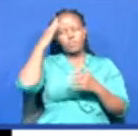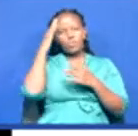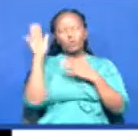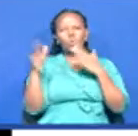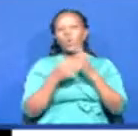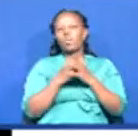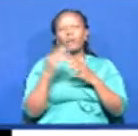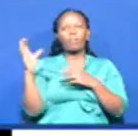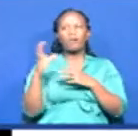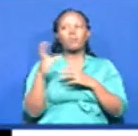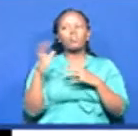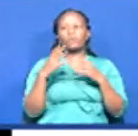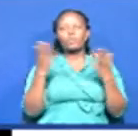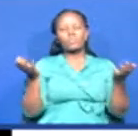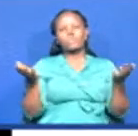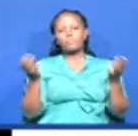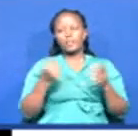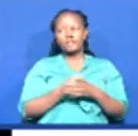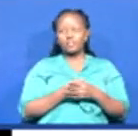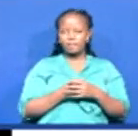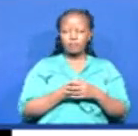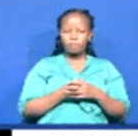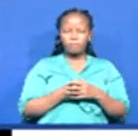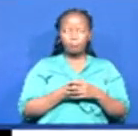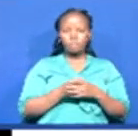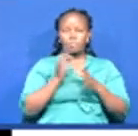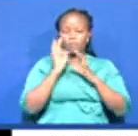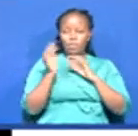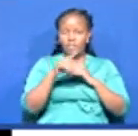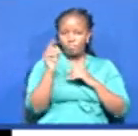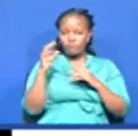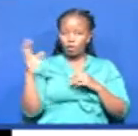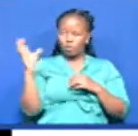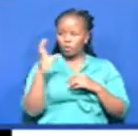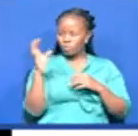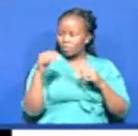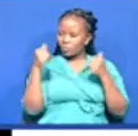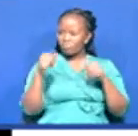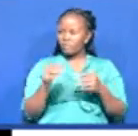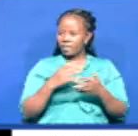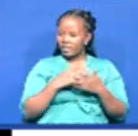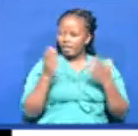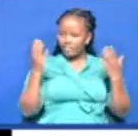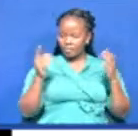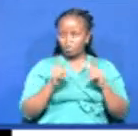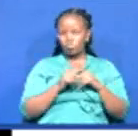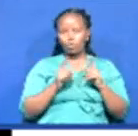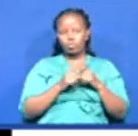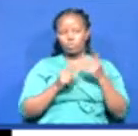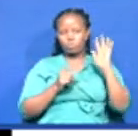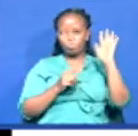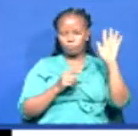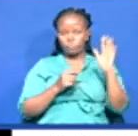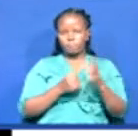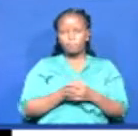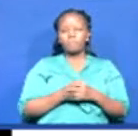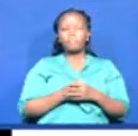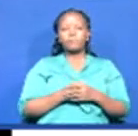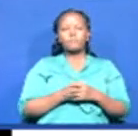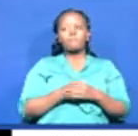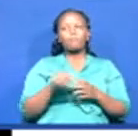not a consumer, please put up your hand. If you are a consumer of anything, put up your hand. Yes,